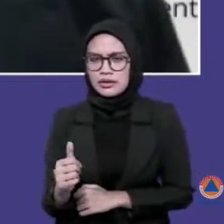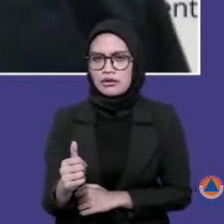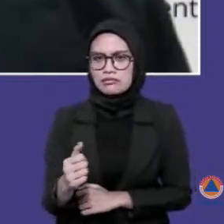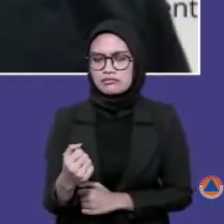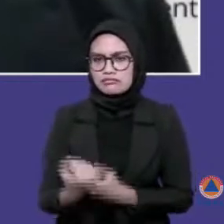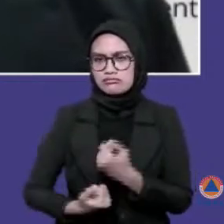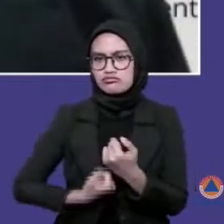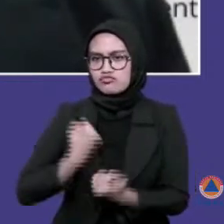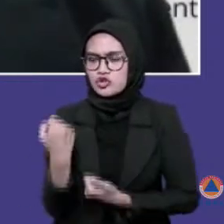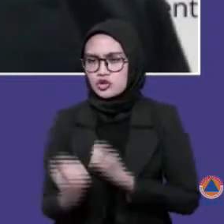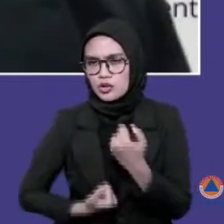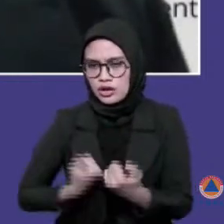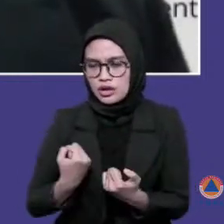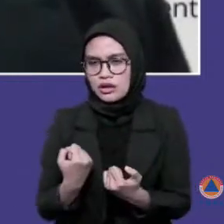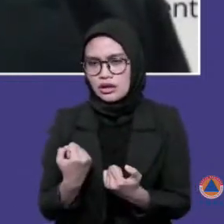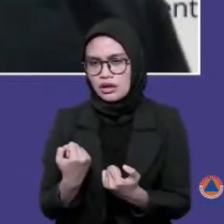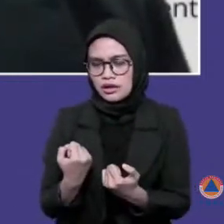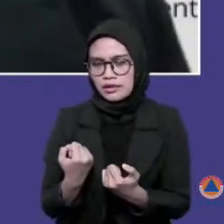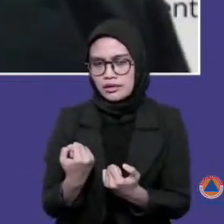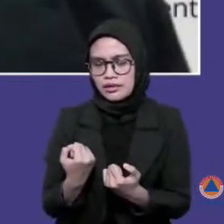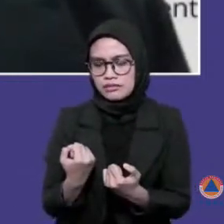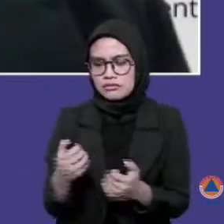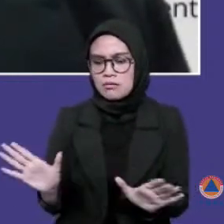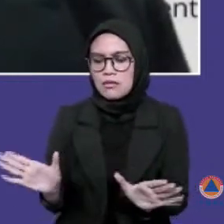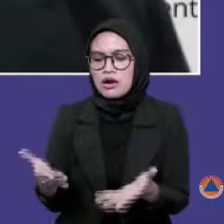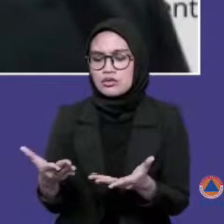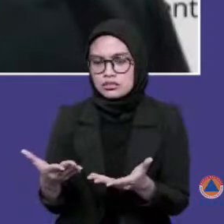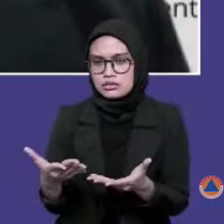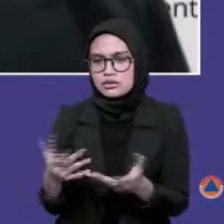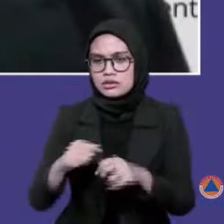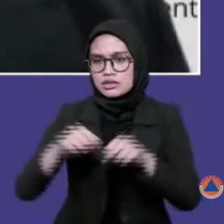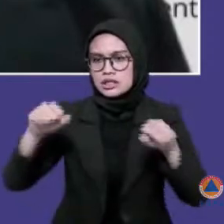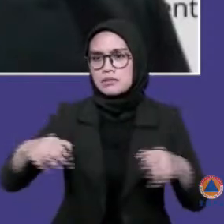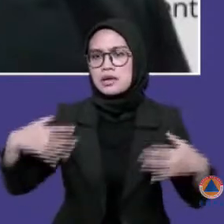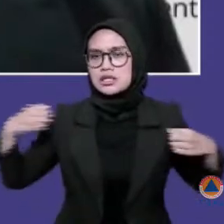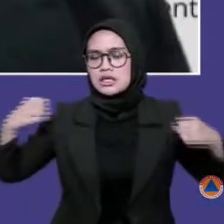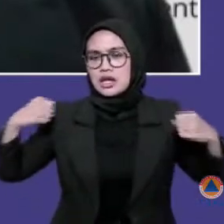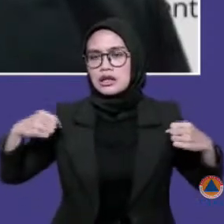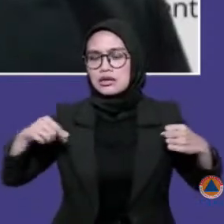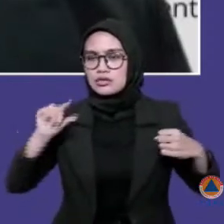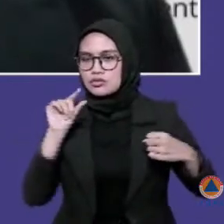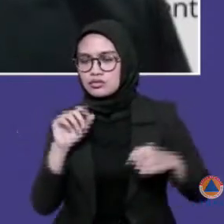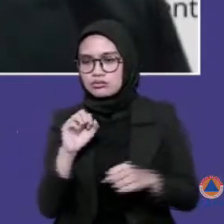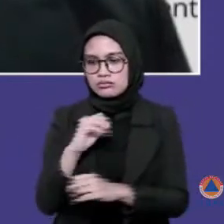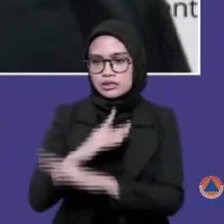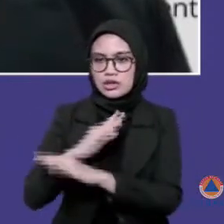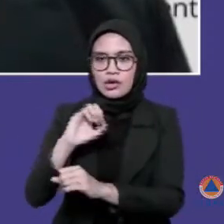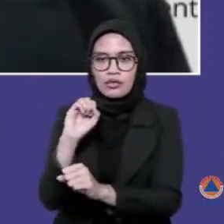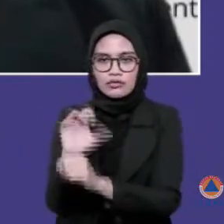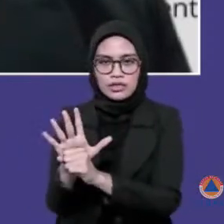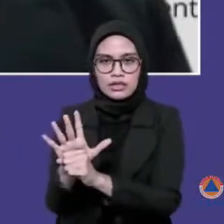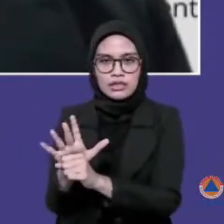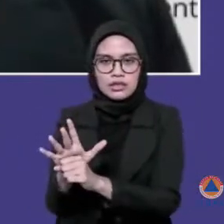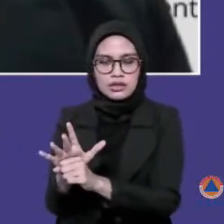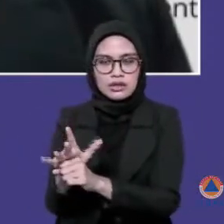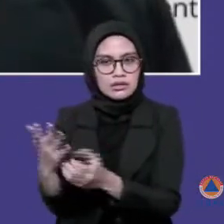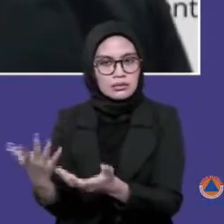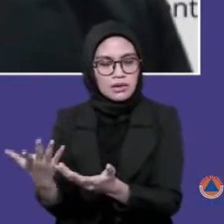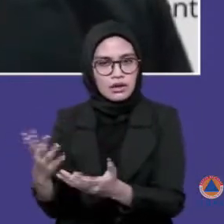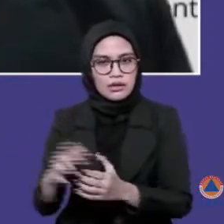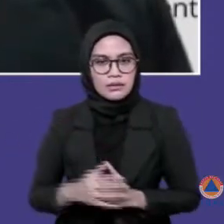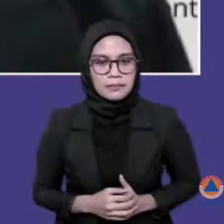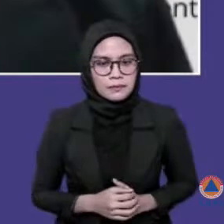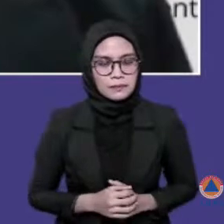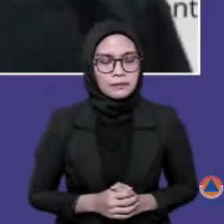there any on the health system have anything's been done or a plan to be done?